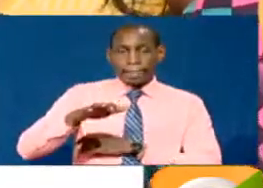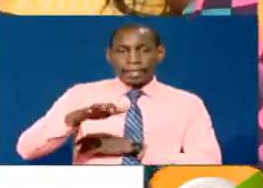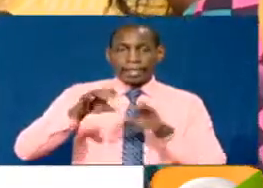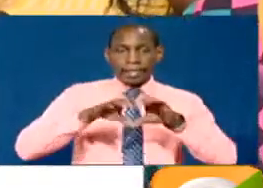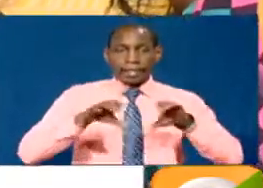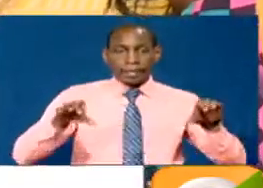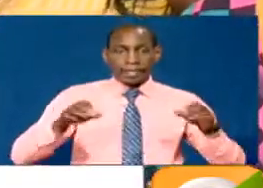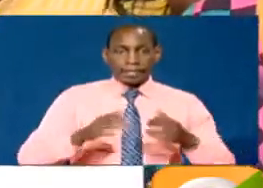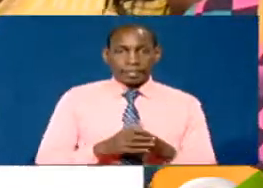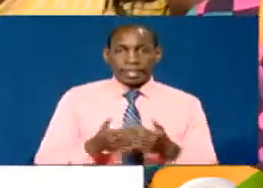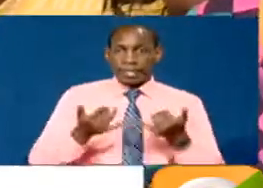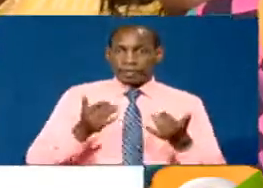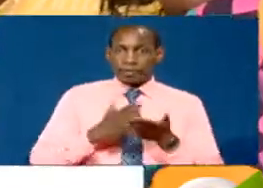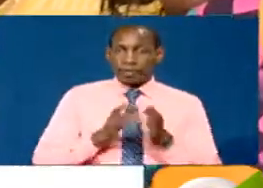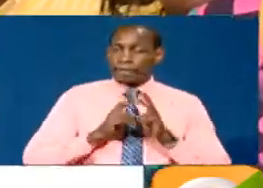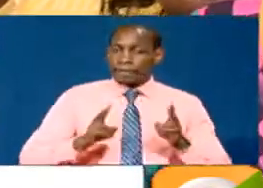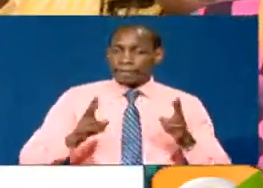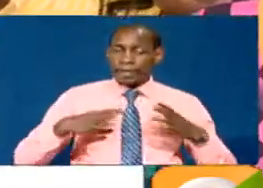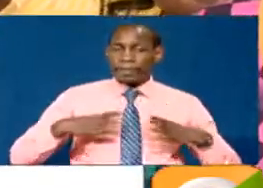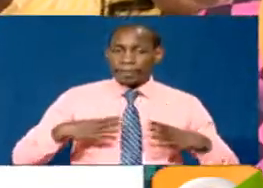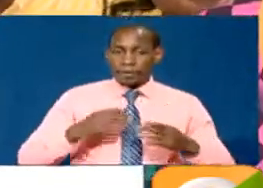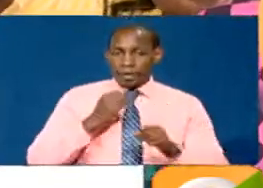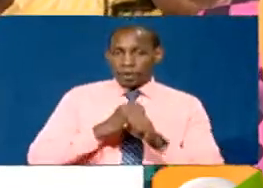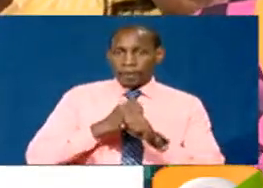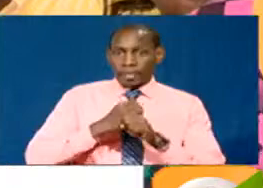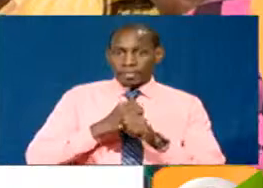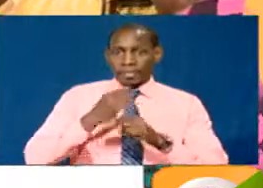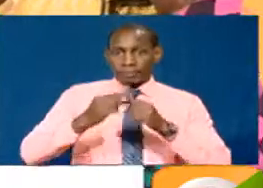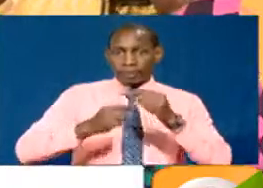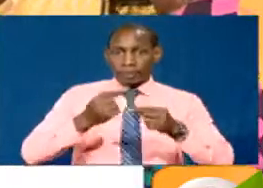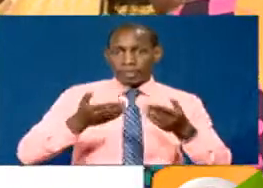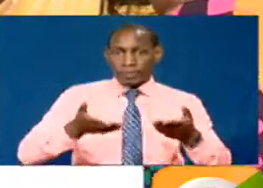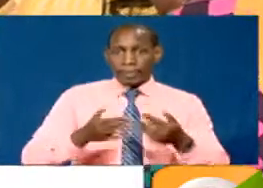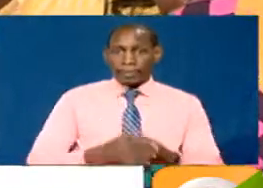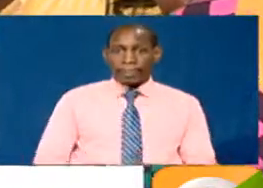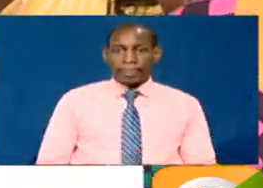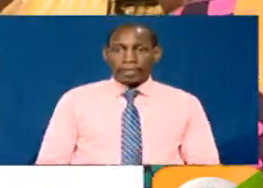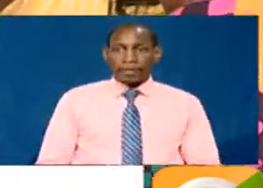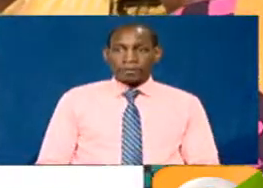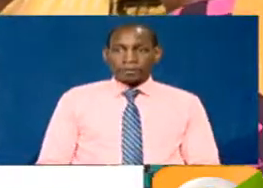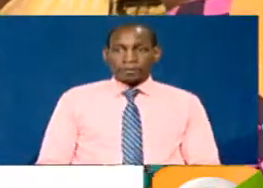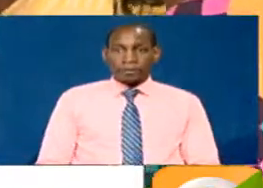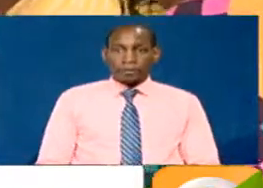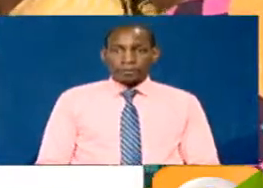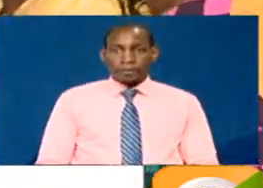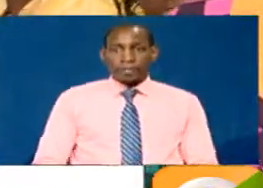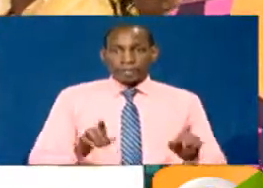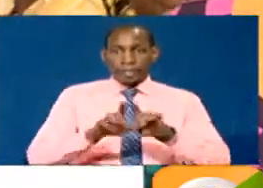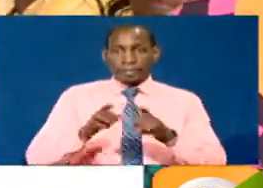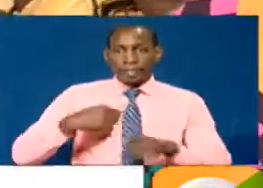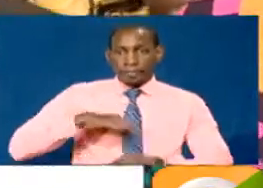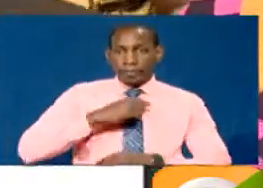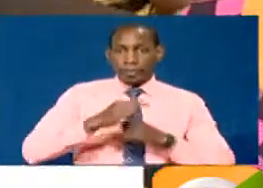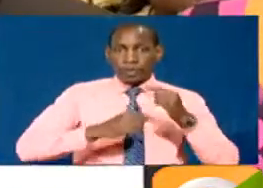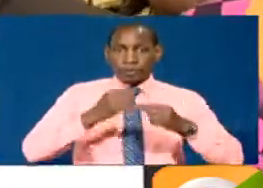market. So we are very, very, very proud of the work that has gone in here. And we continue